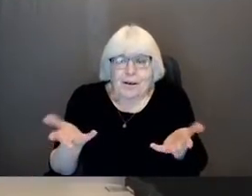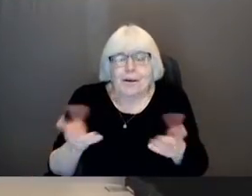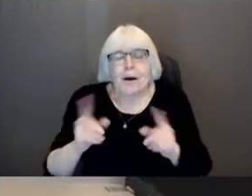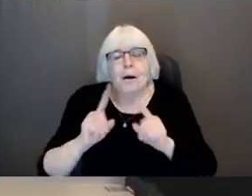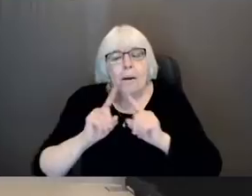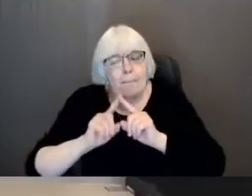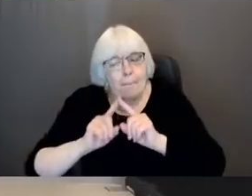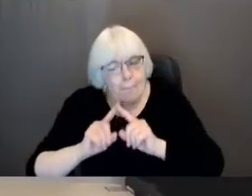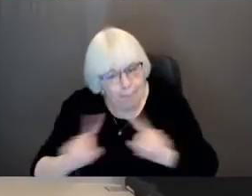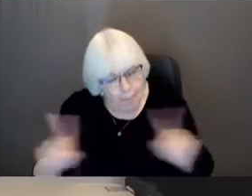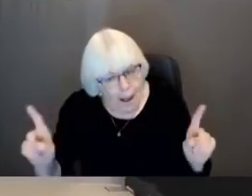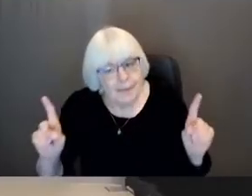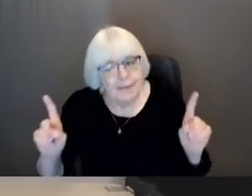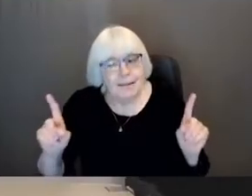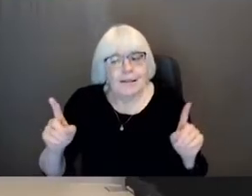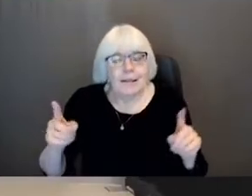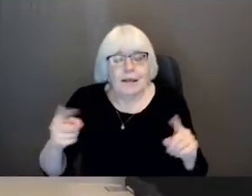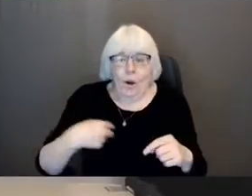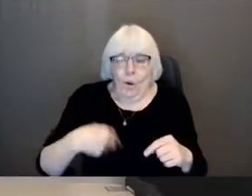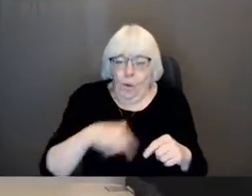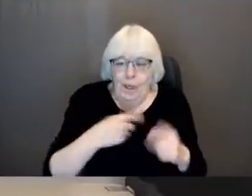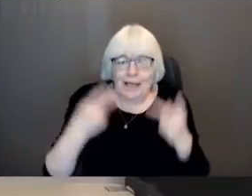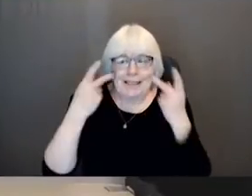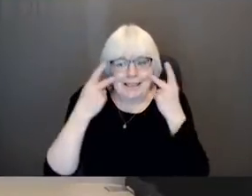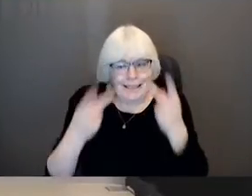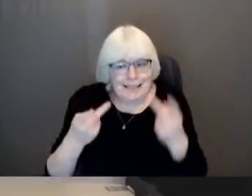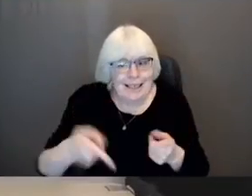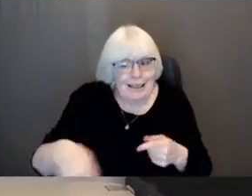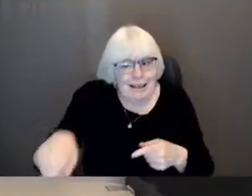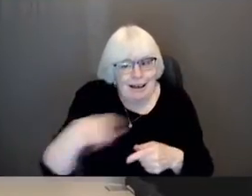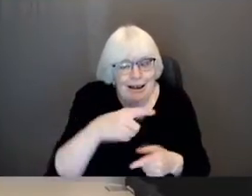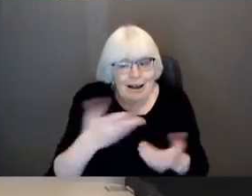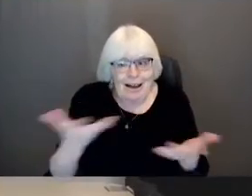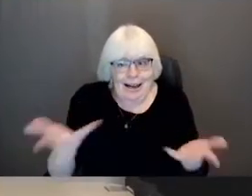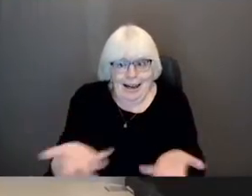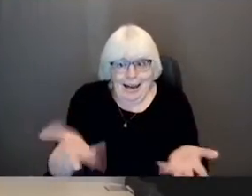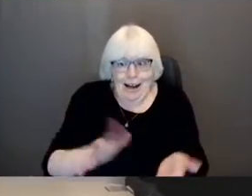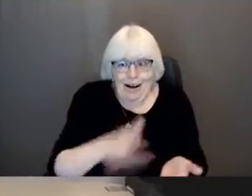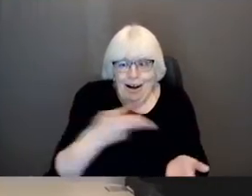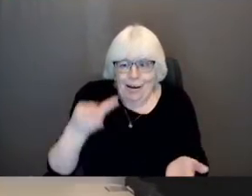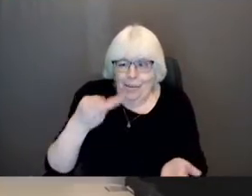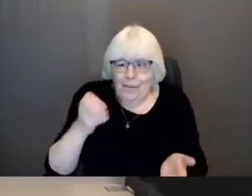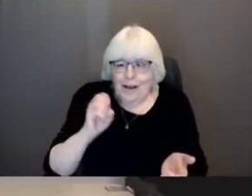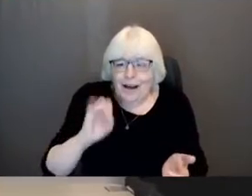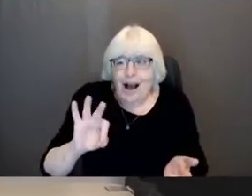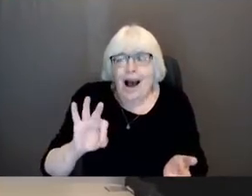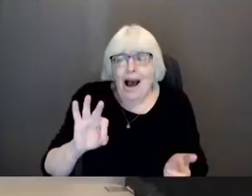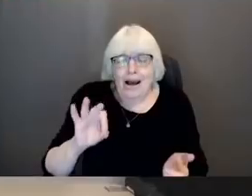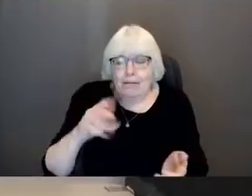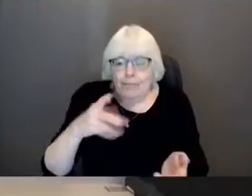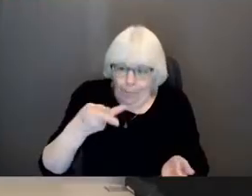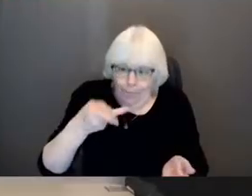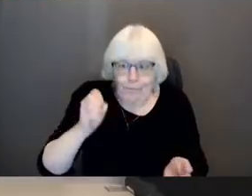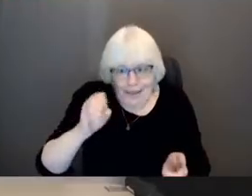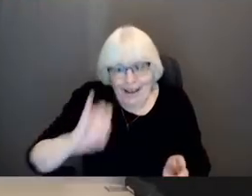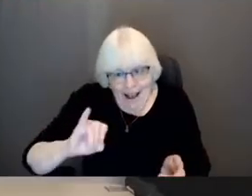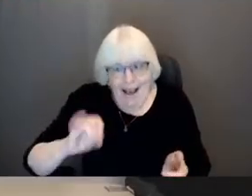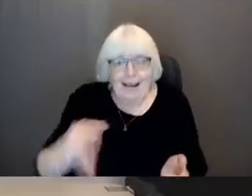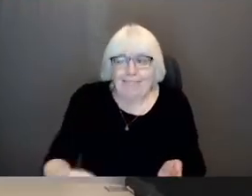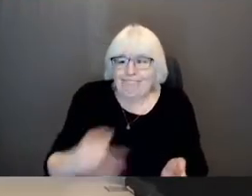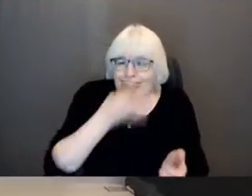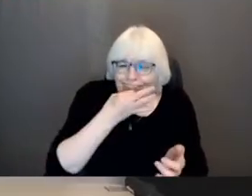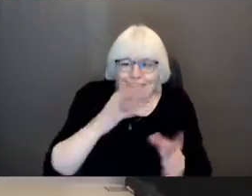have been the people who have policed this with themselves and with their friends and within the community. We've had